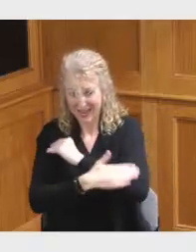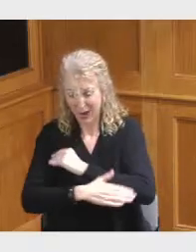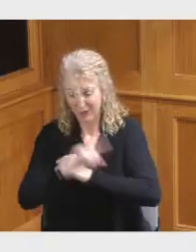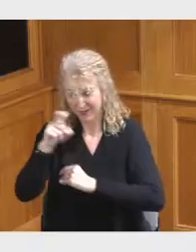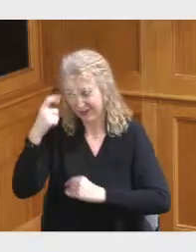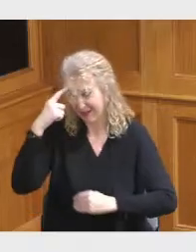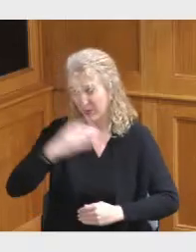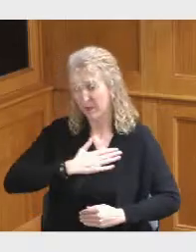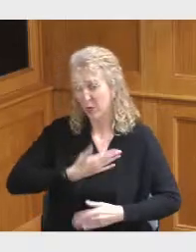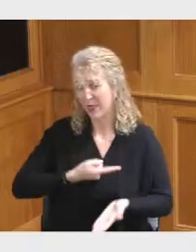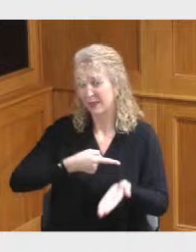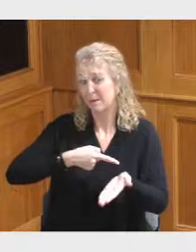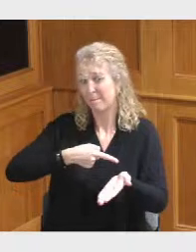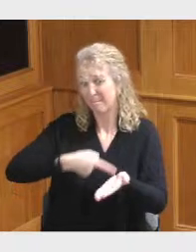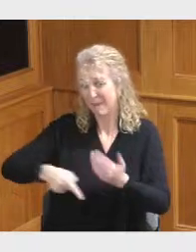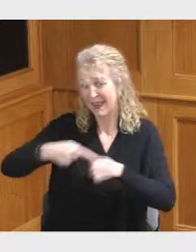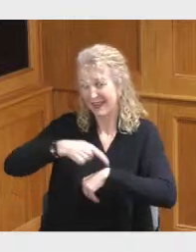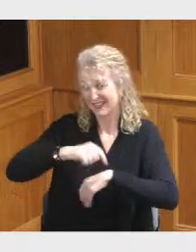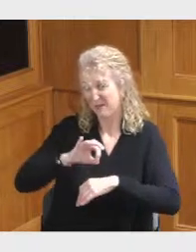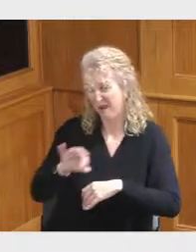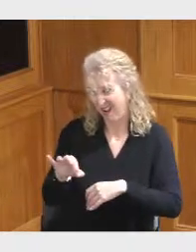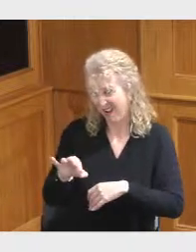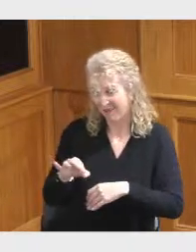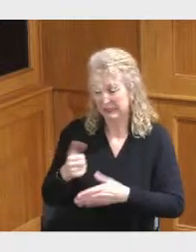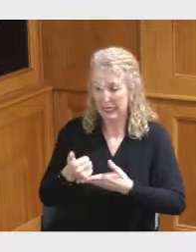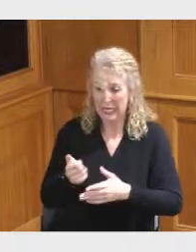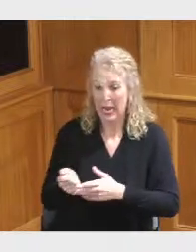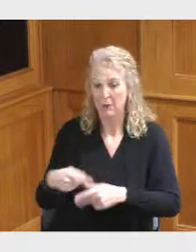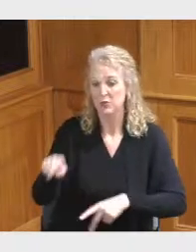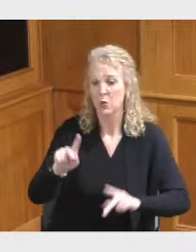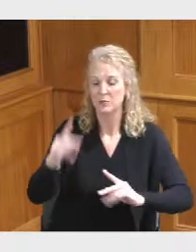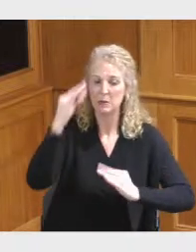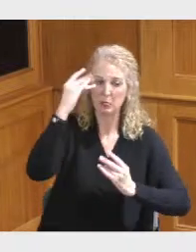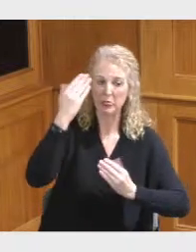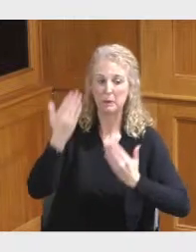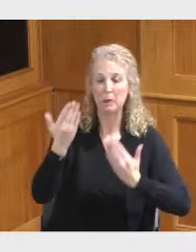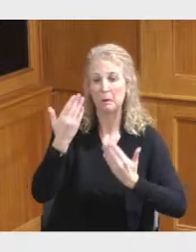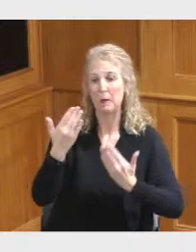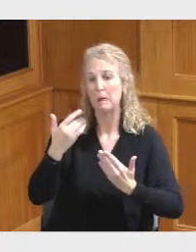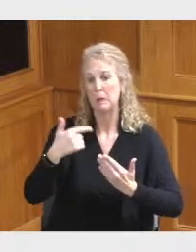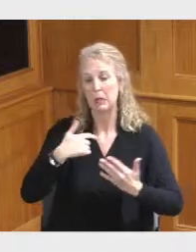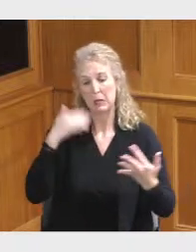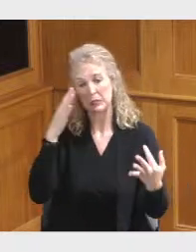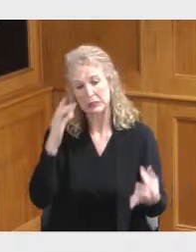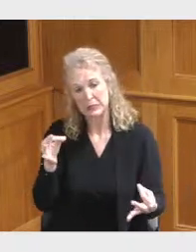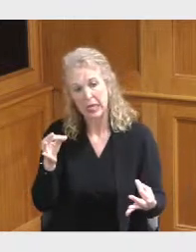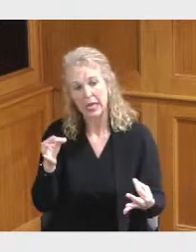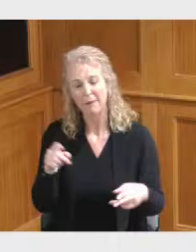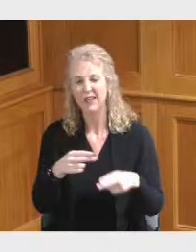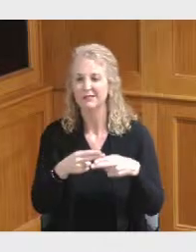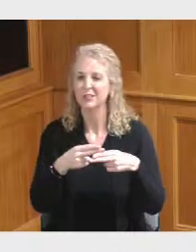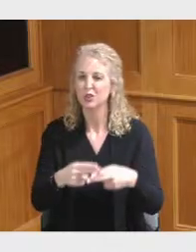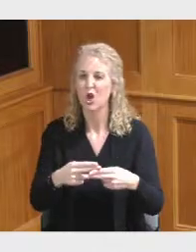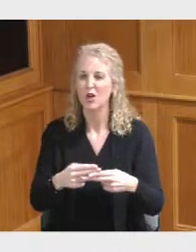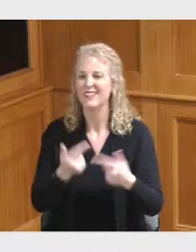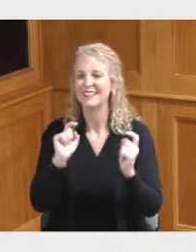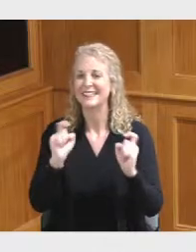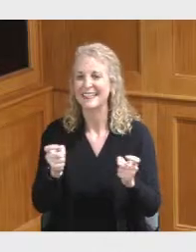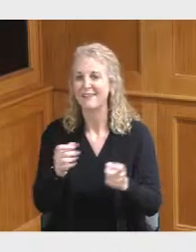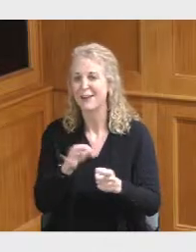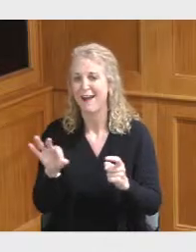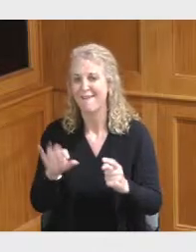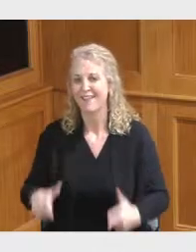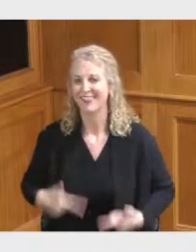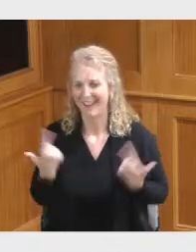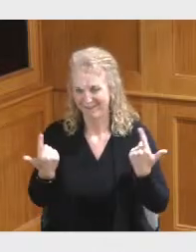And not only encourages more people to consider becoming living donors, but also provides the gift of life. But more